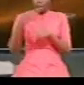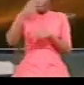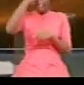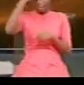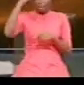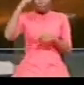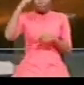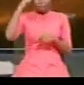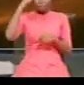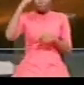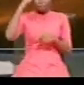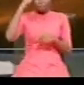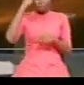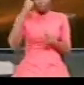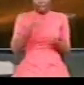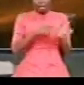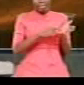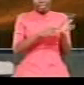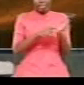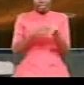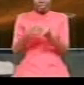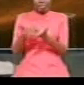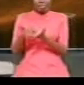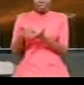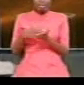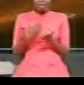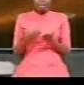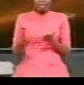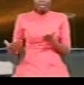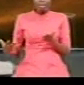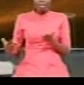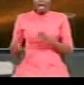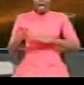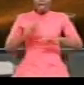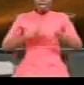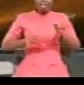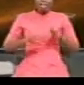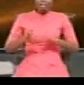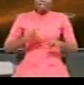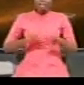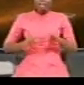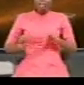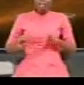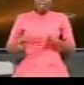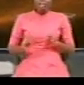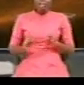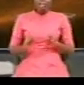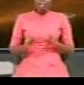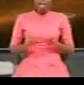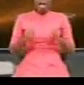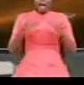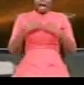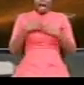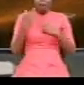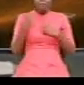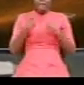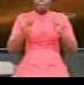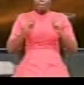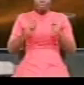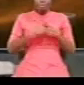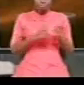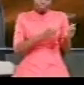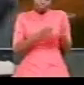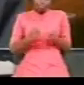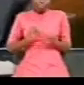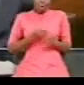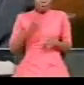Because these things, activities, have the capacity to draw our mind